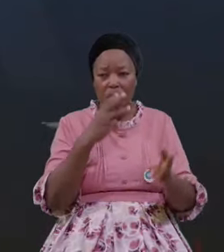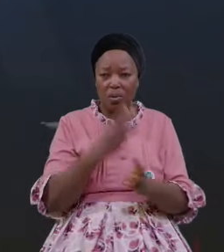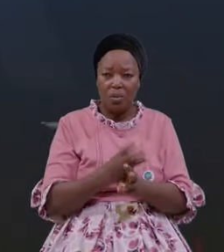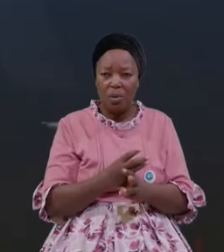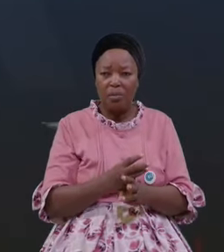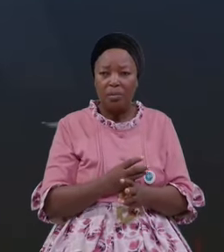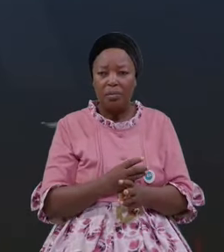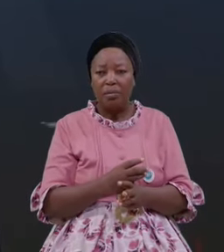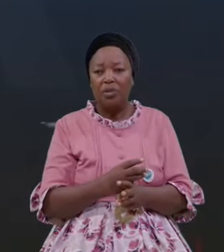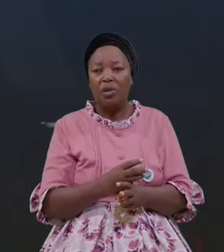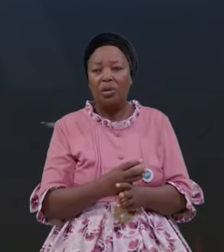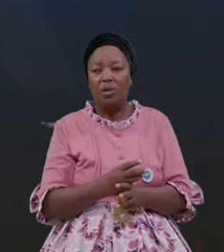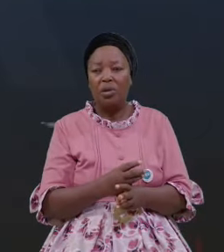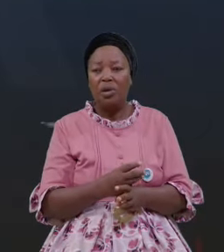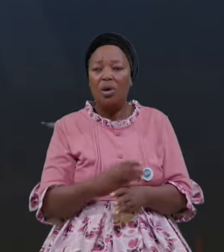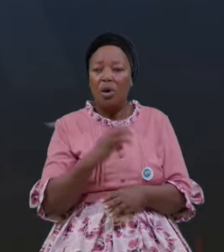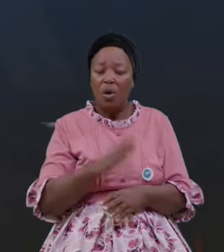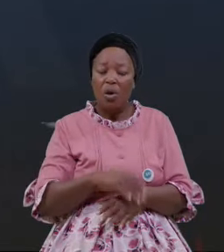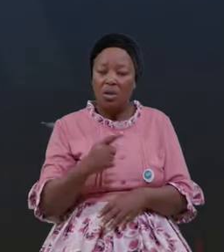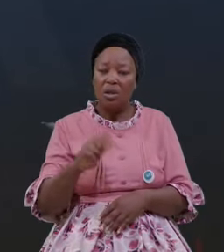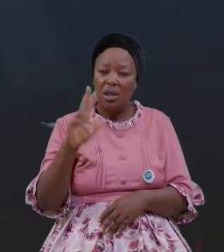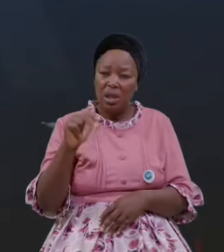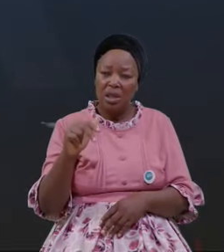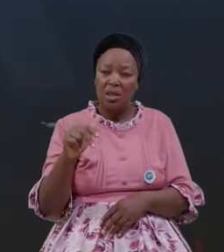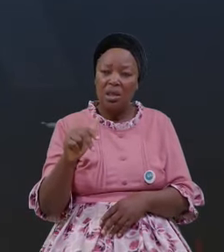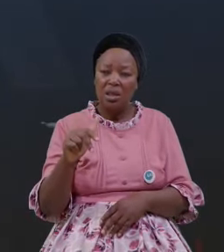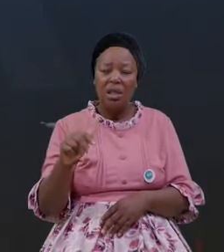13th. Then there's also to disciple you.